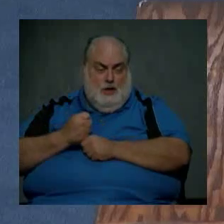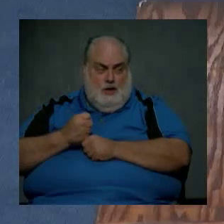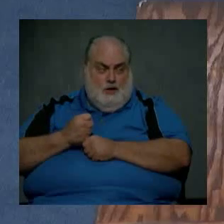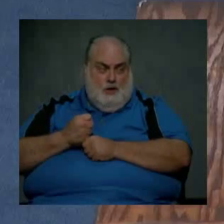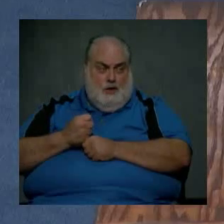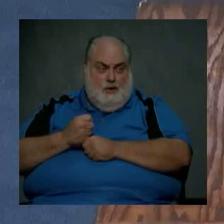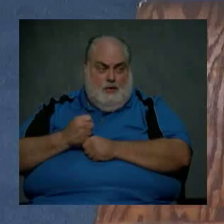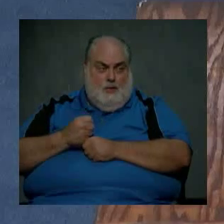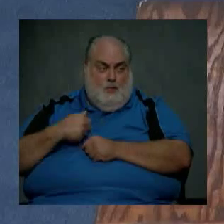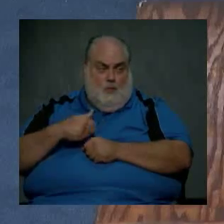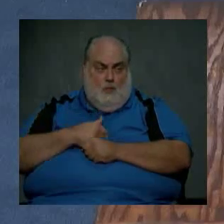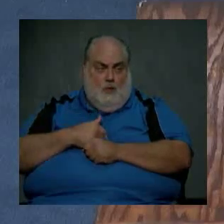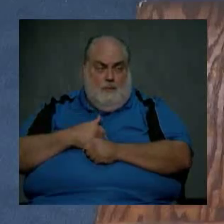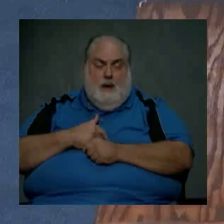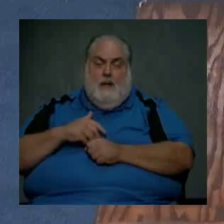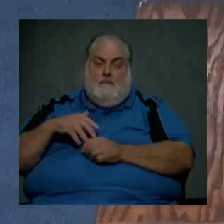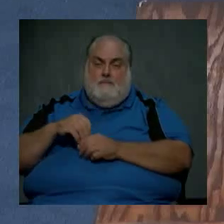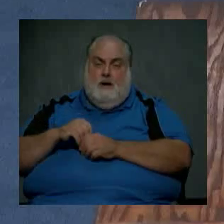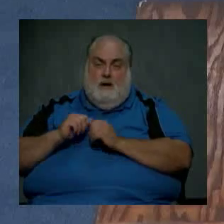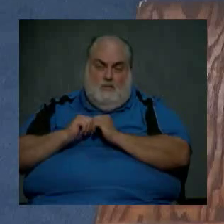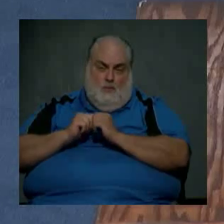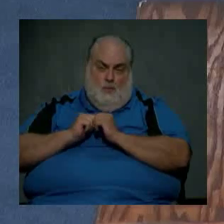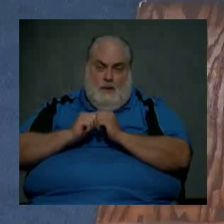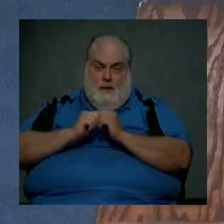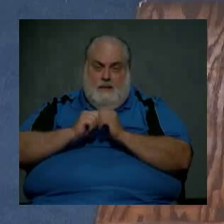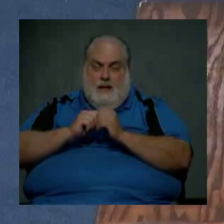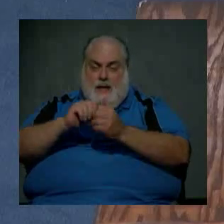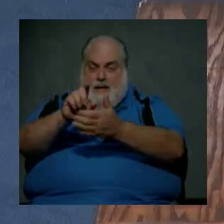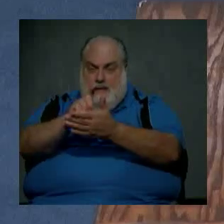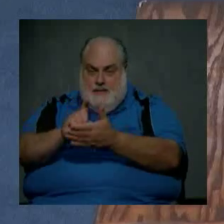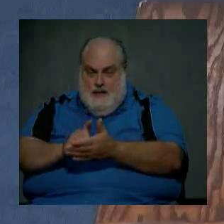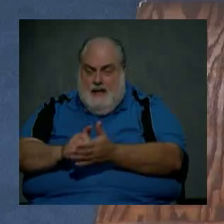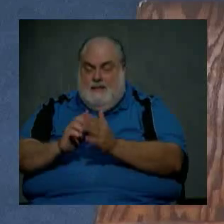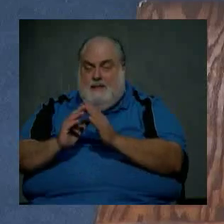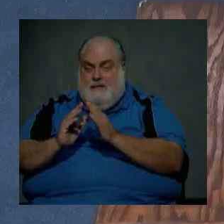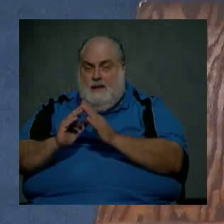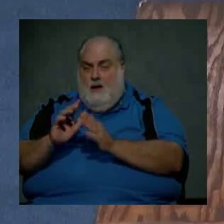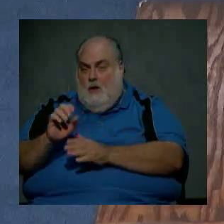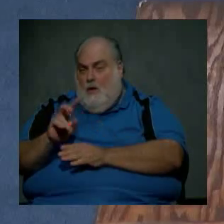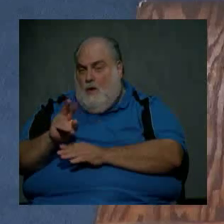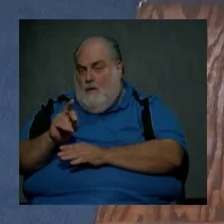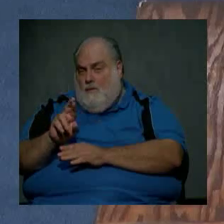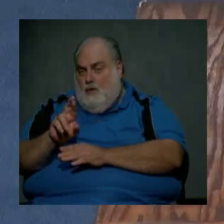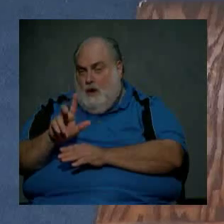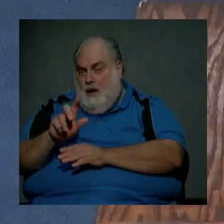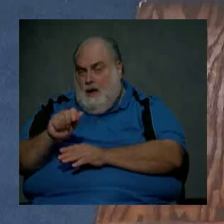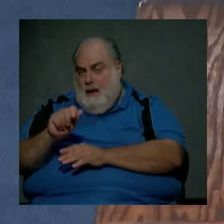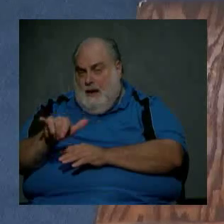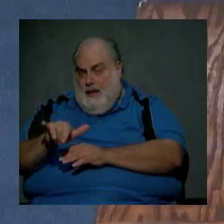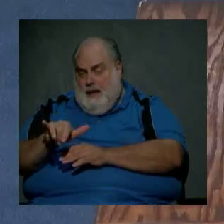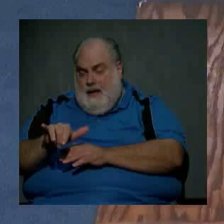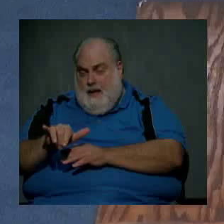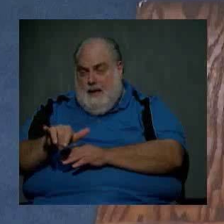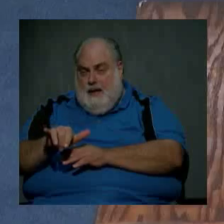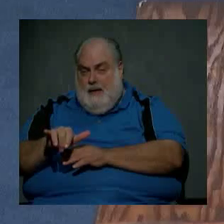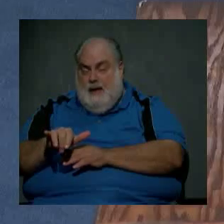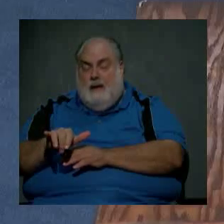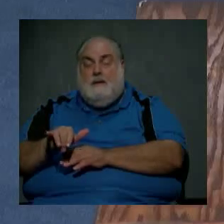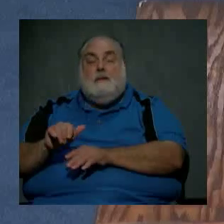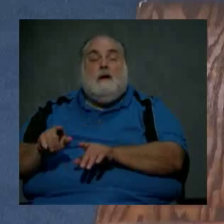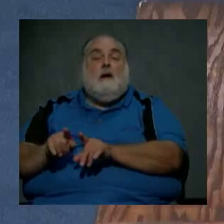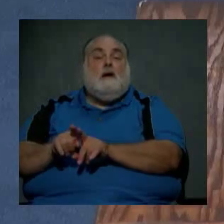helping organize the design, the overlay district. And then I was on the committee